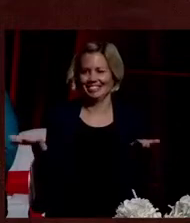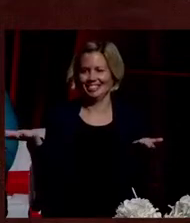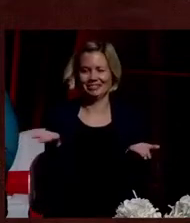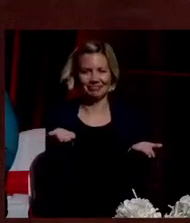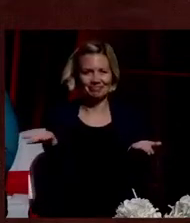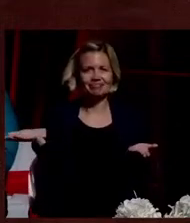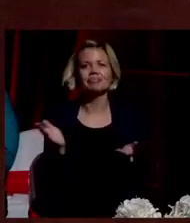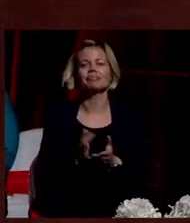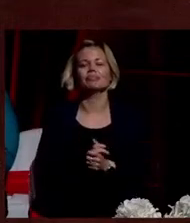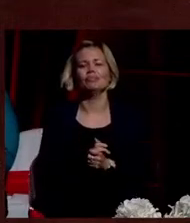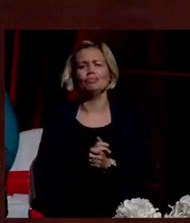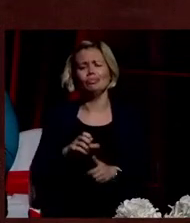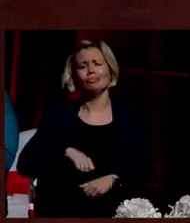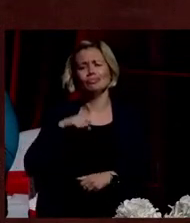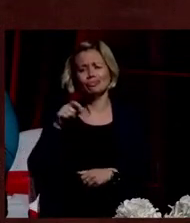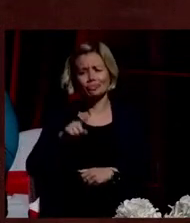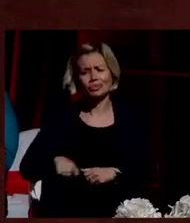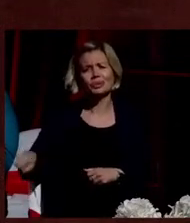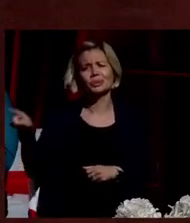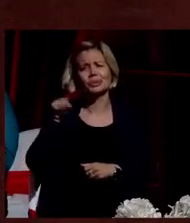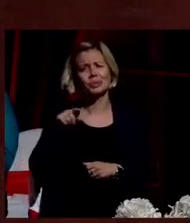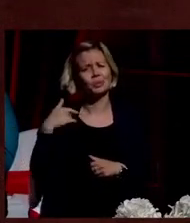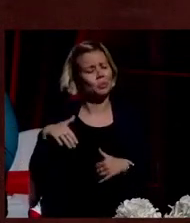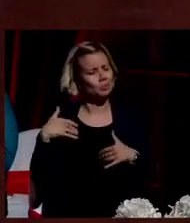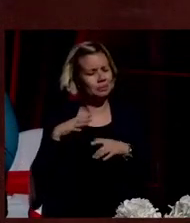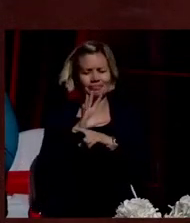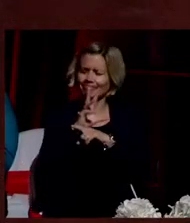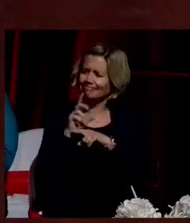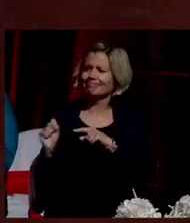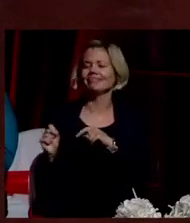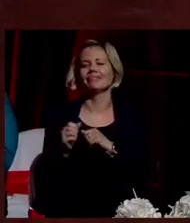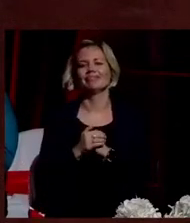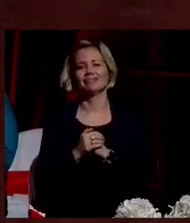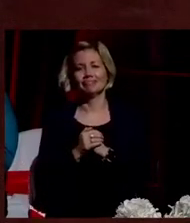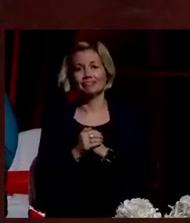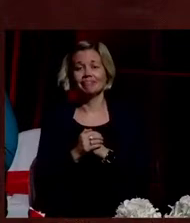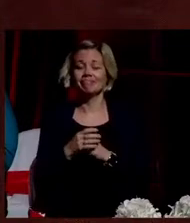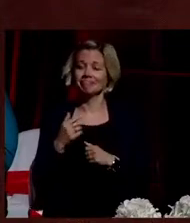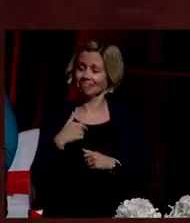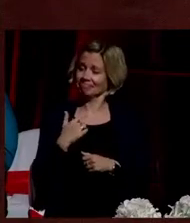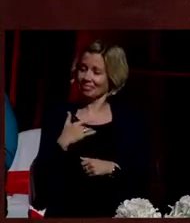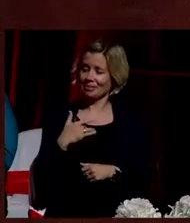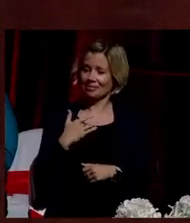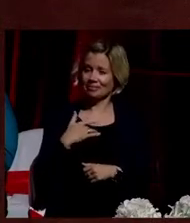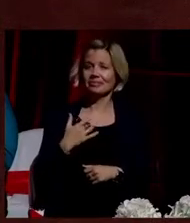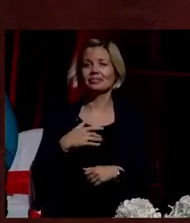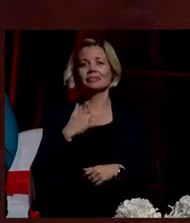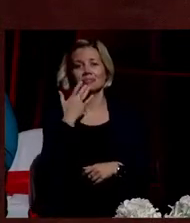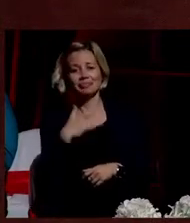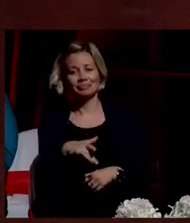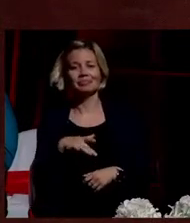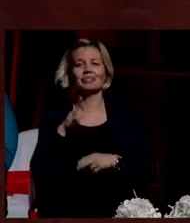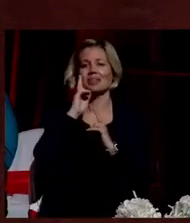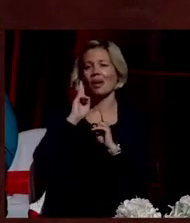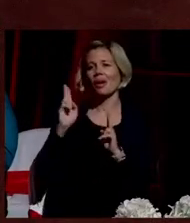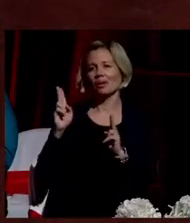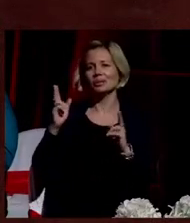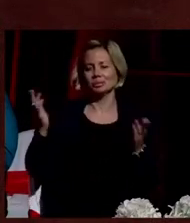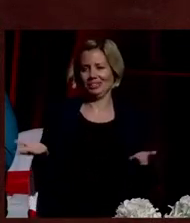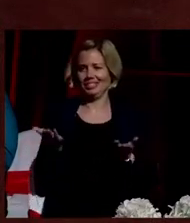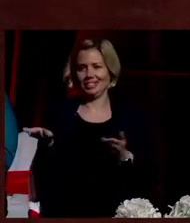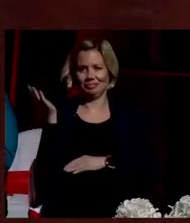proud of you. Sincerely, you are exceptional. I consider myself lucky and extremely honored to be speaking to you this